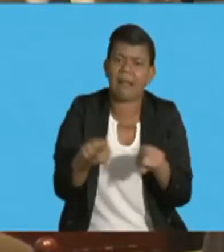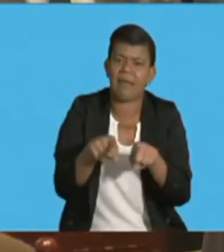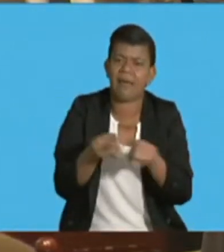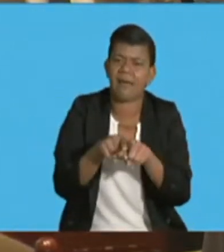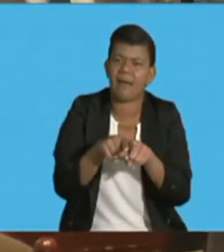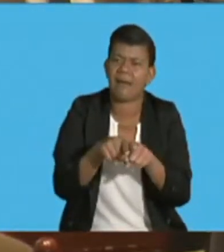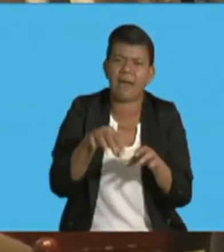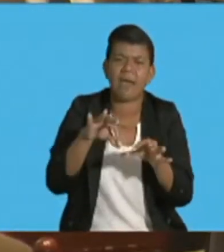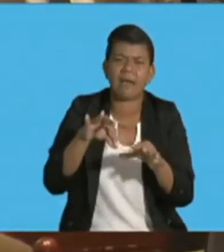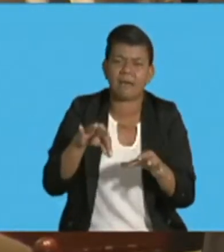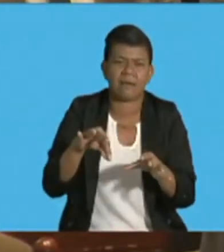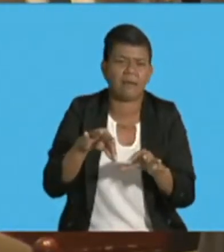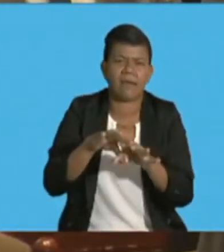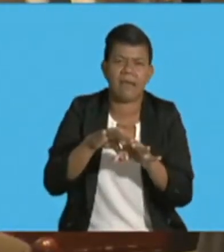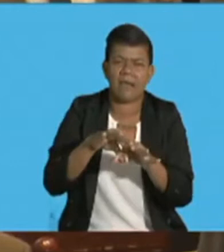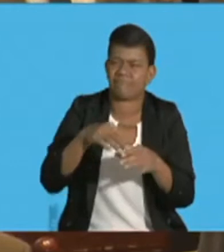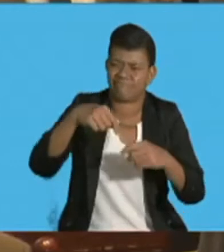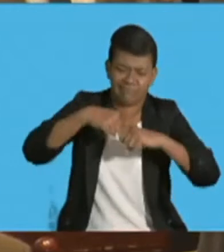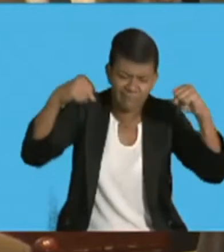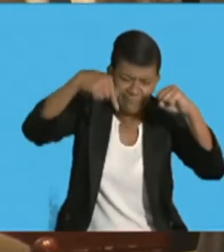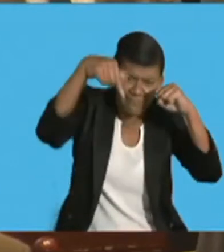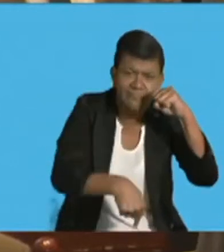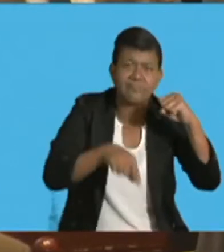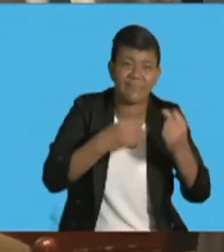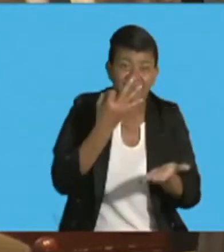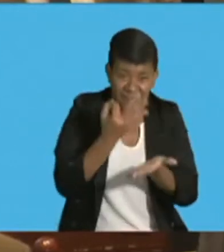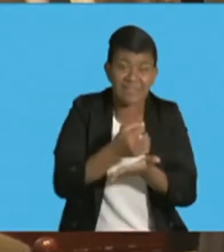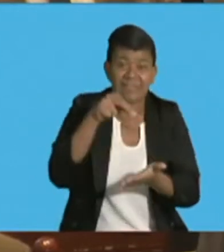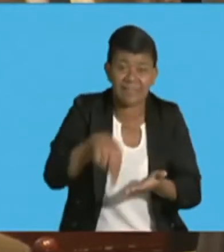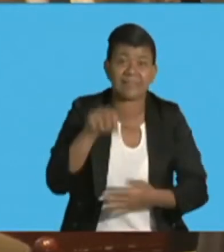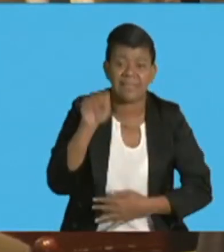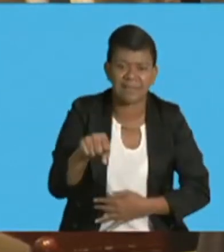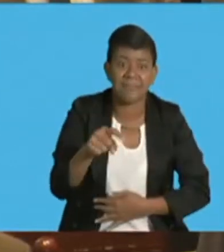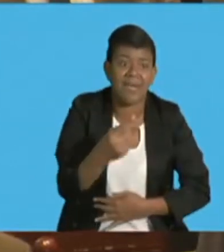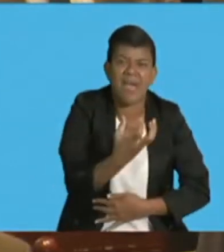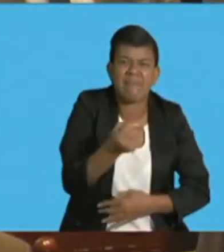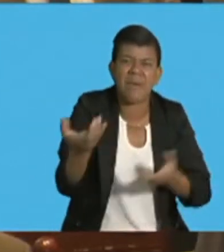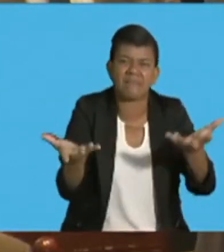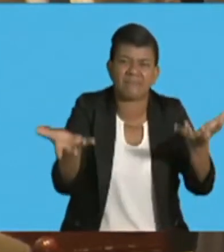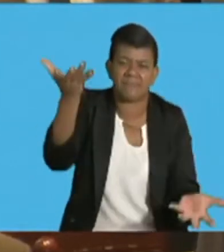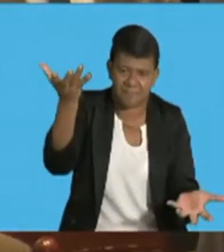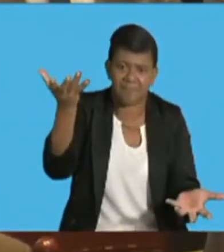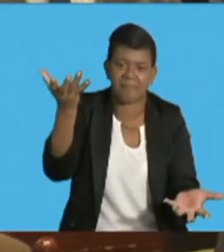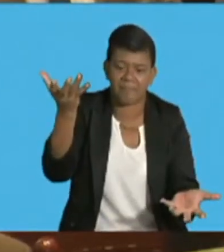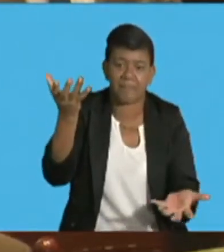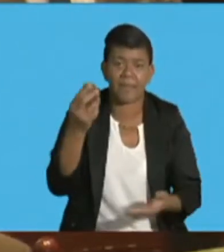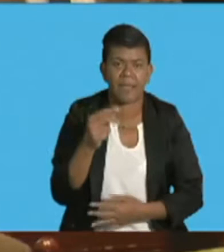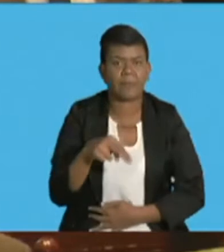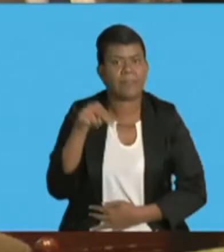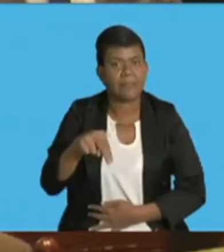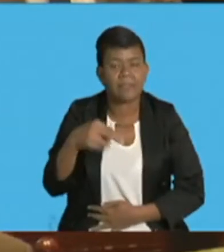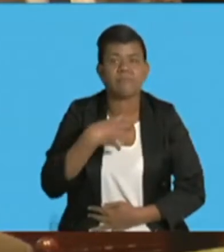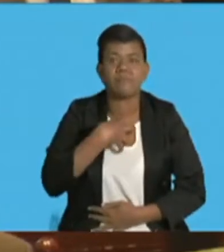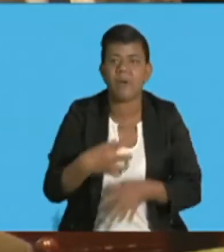financial needs and the finance that's actually available. This is perpetuated by the fact that the cost of accessing mainstream non-concessional